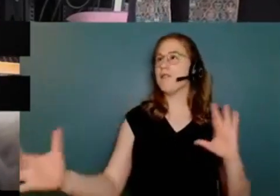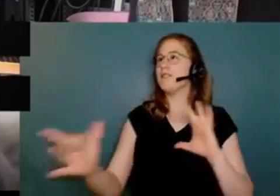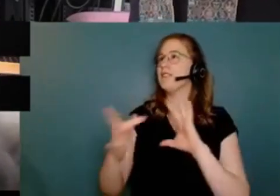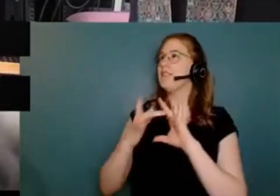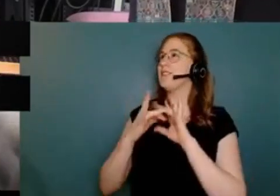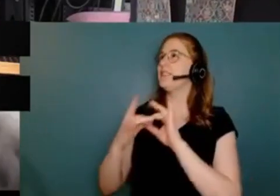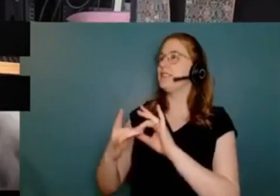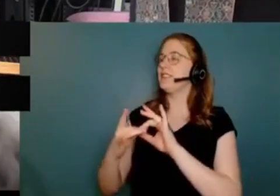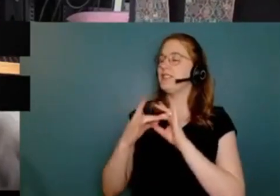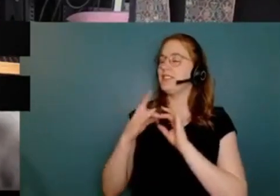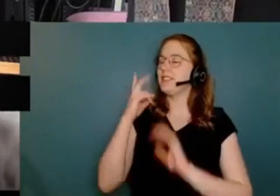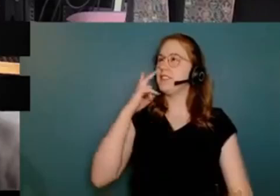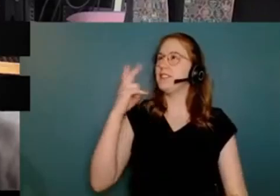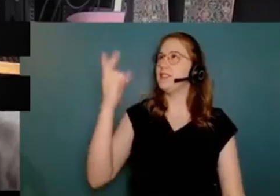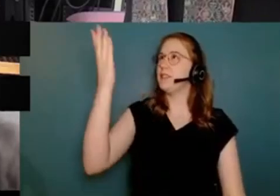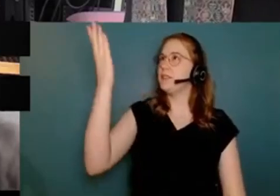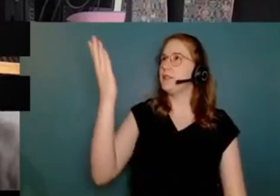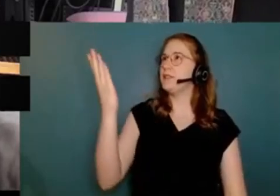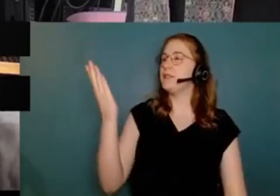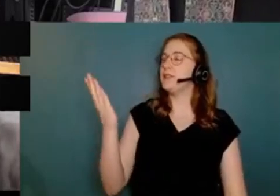want to see you.